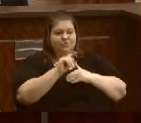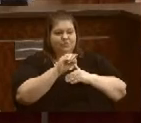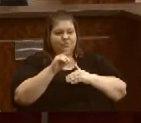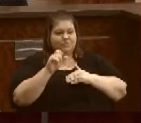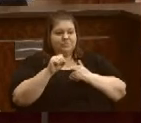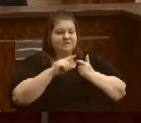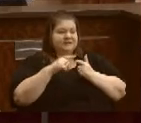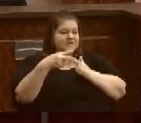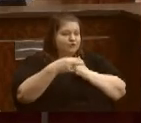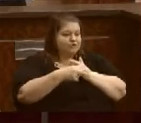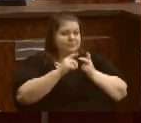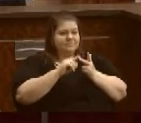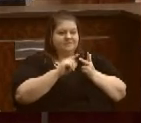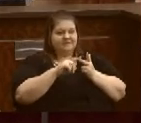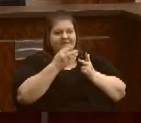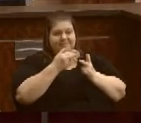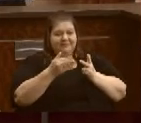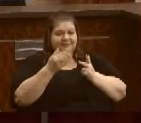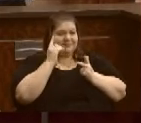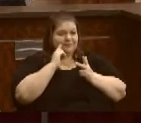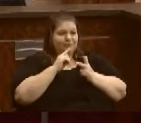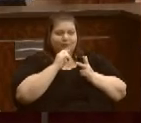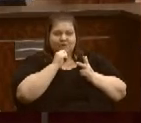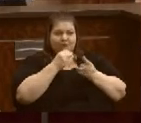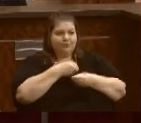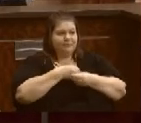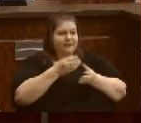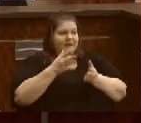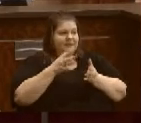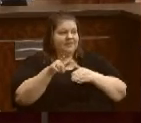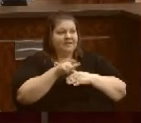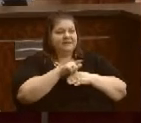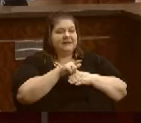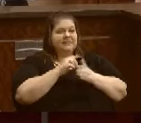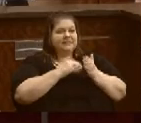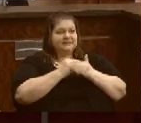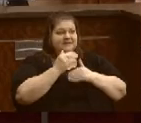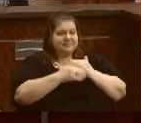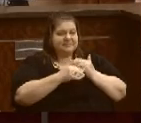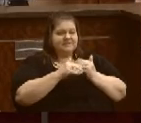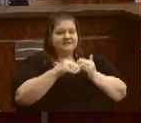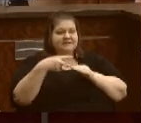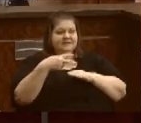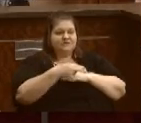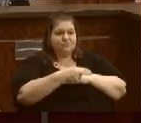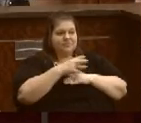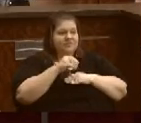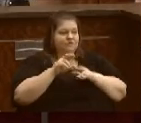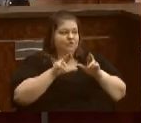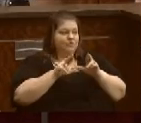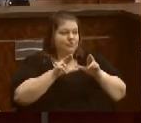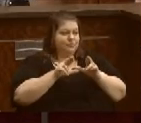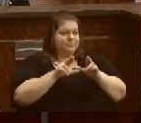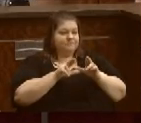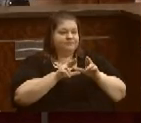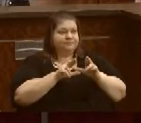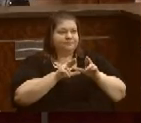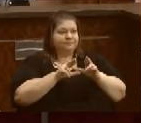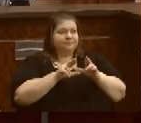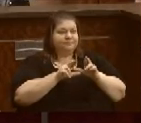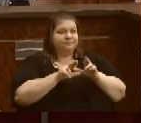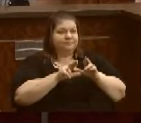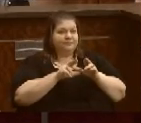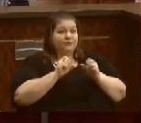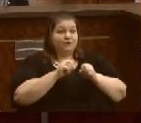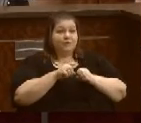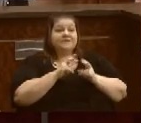schools. They don't provide tools, left-handed scissors, left-handed rulers. And